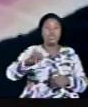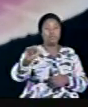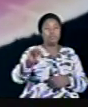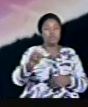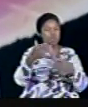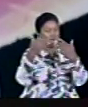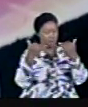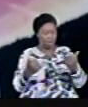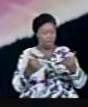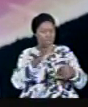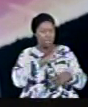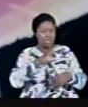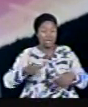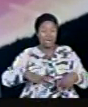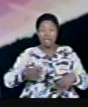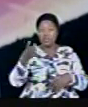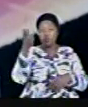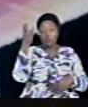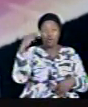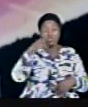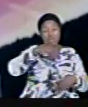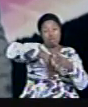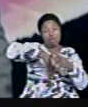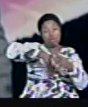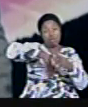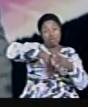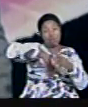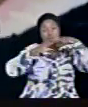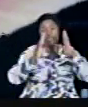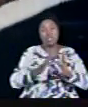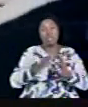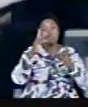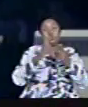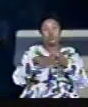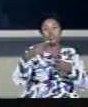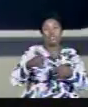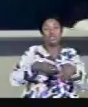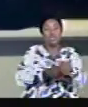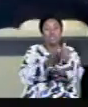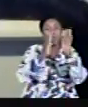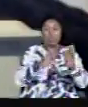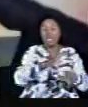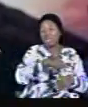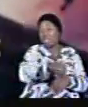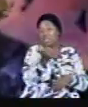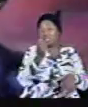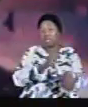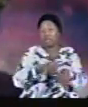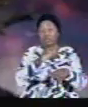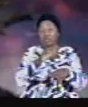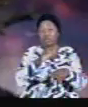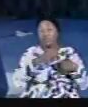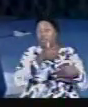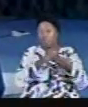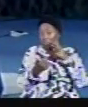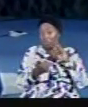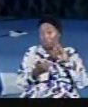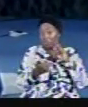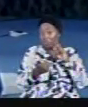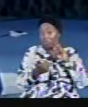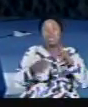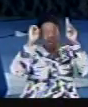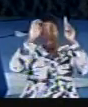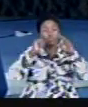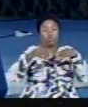comforter to the disciples, and anytime they had any challenge, he will comfort them, care